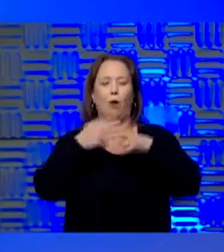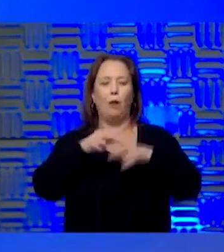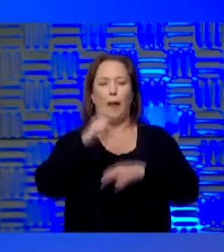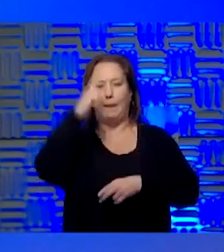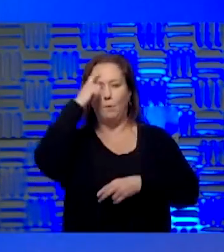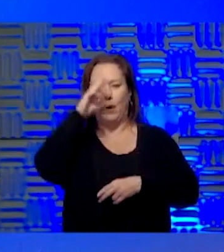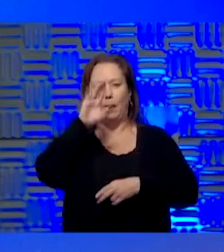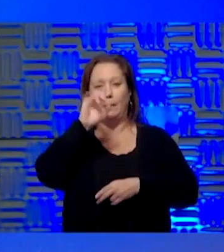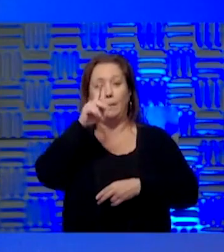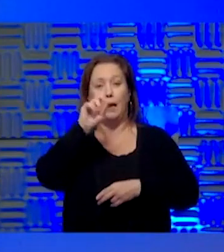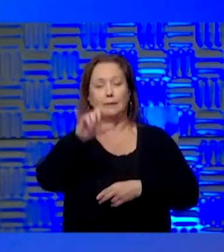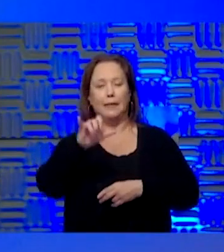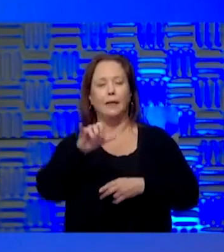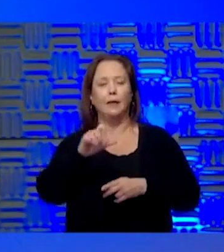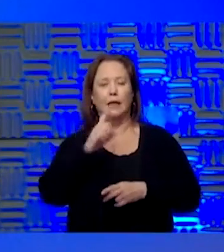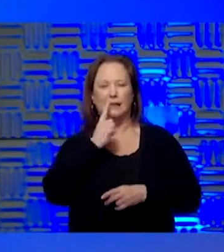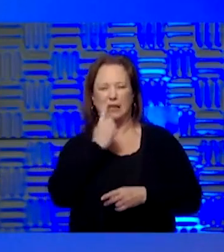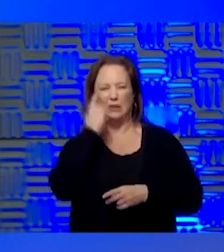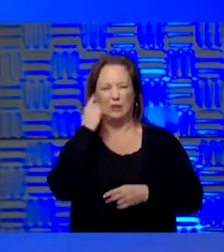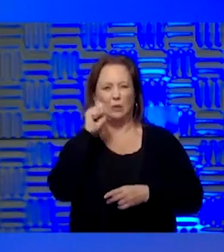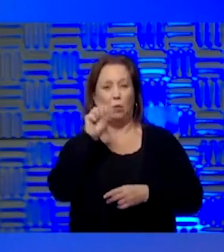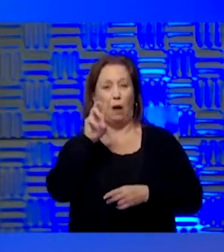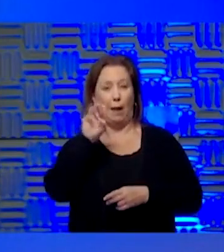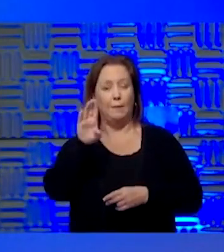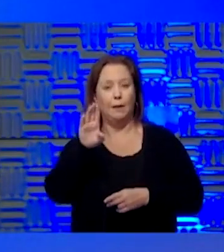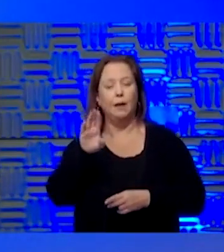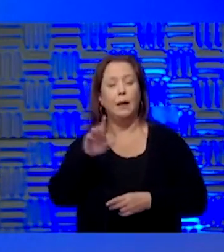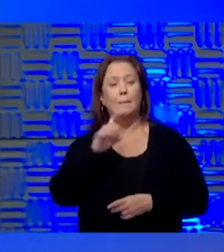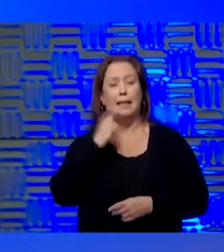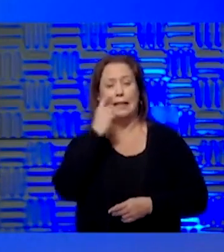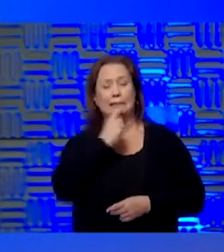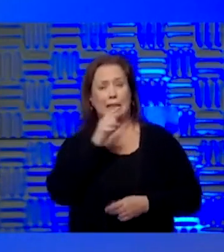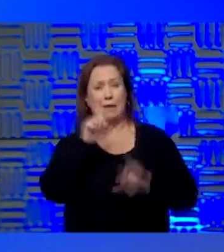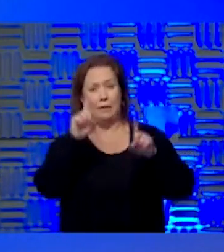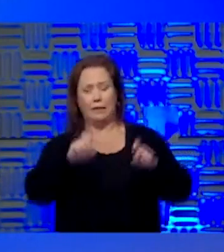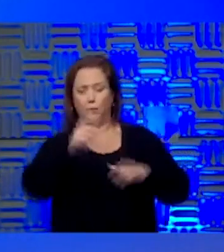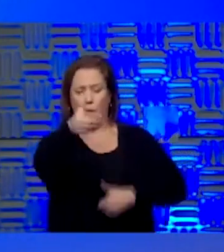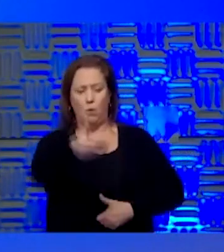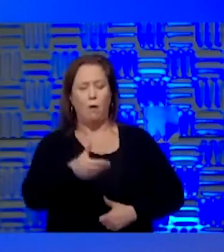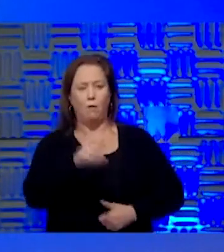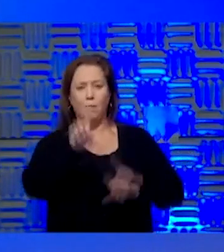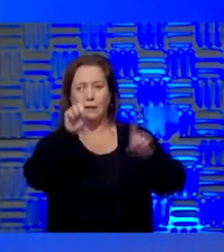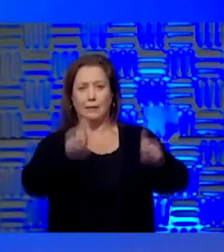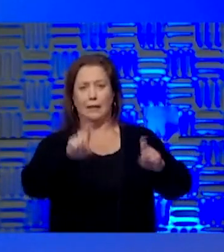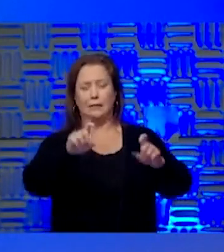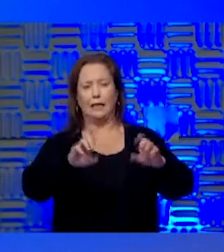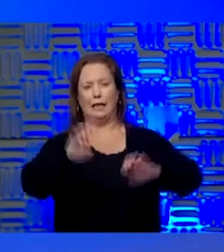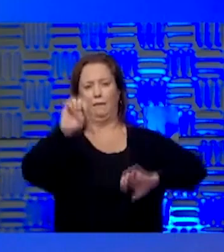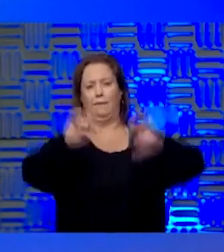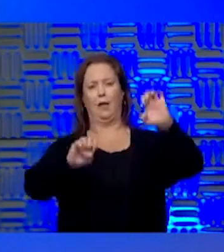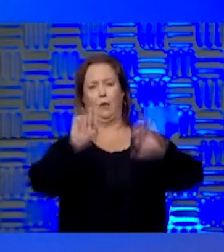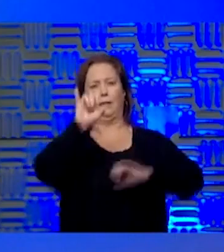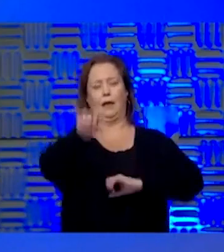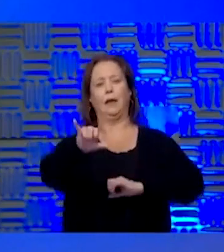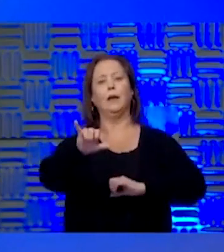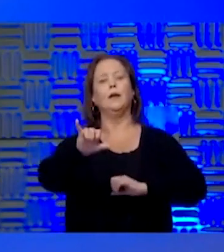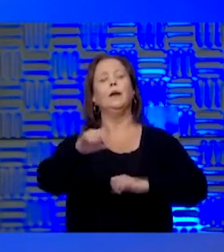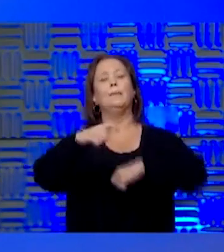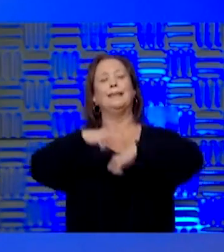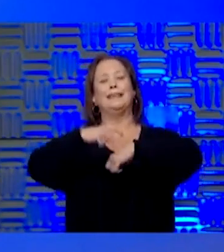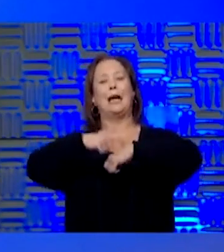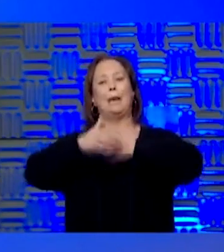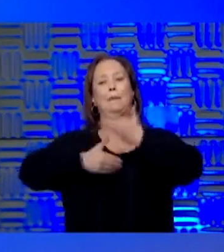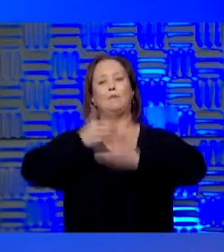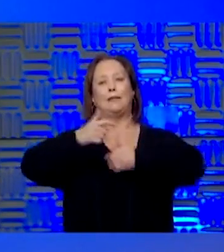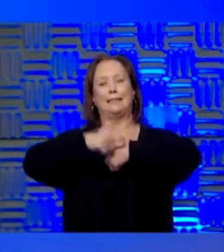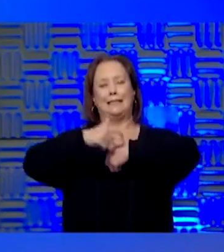easy saliva test, we certainly would welcome that test and would evaluate at that point. But the turnaround time is an issue.